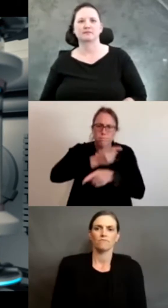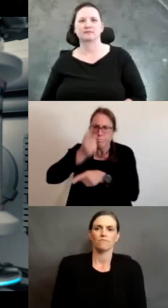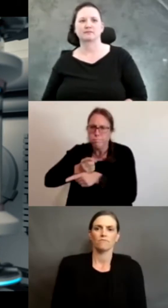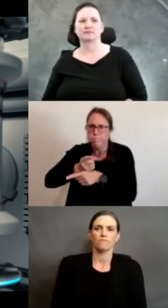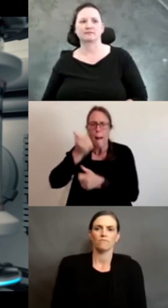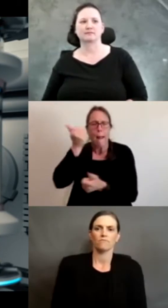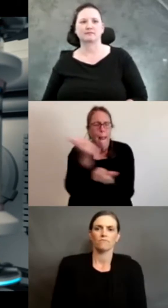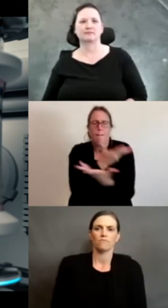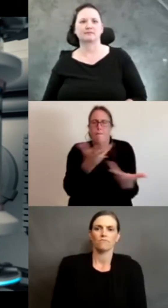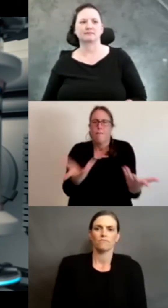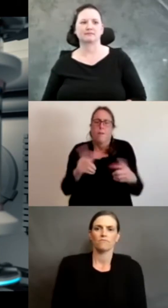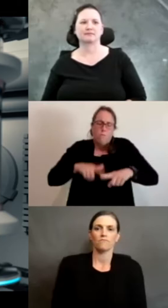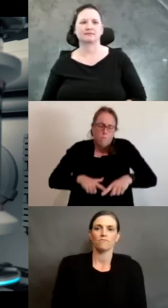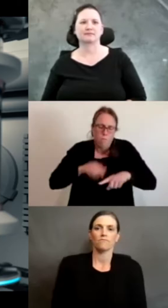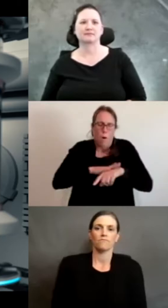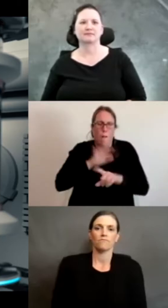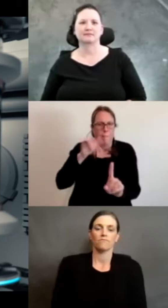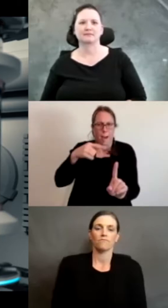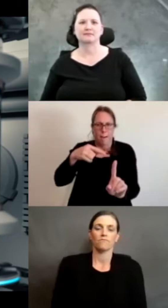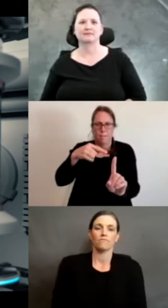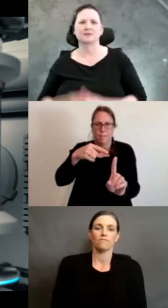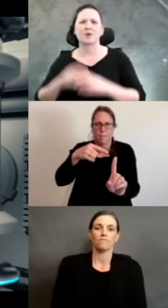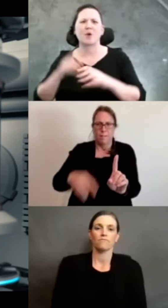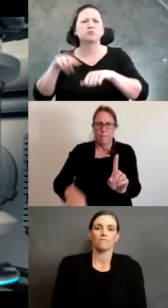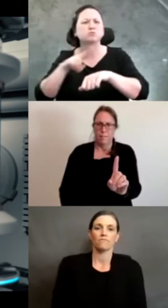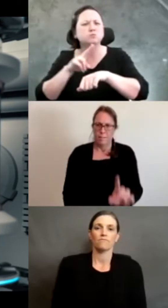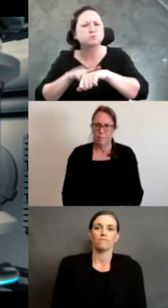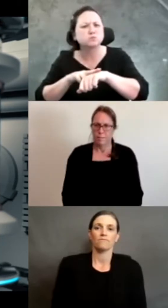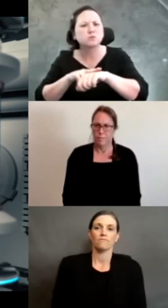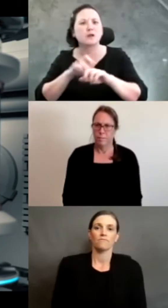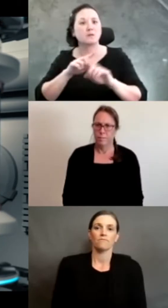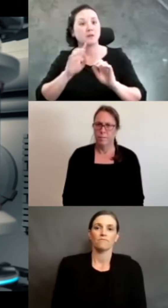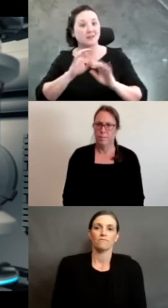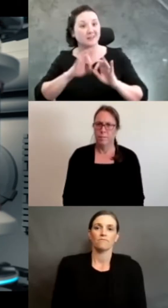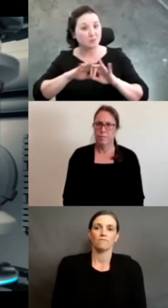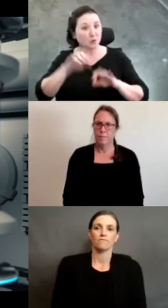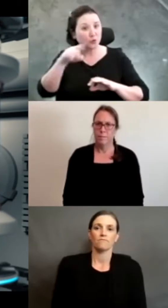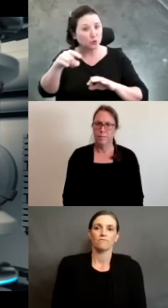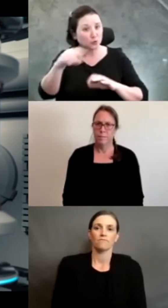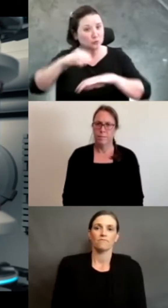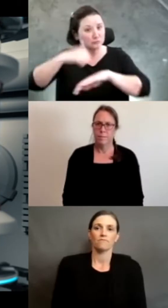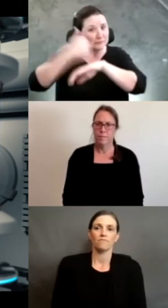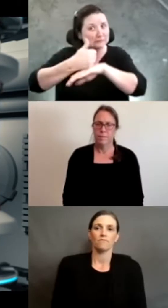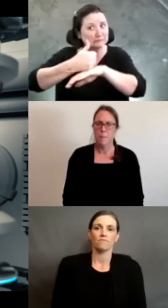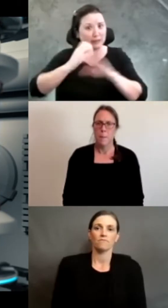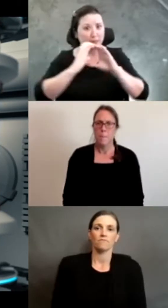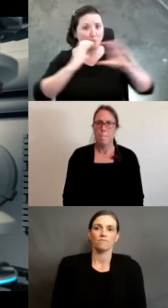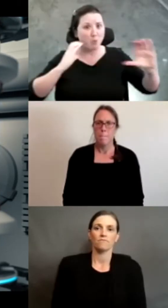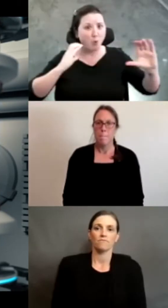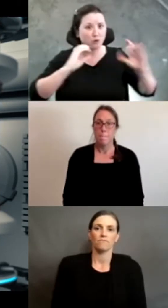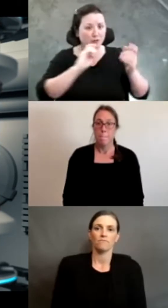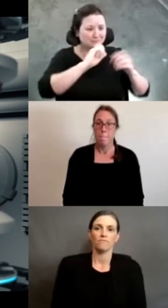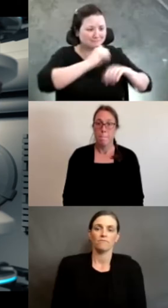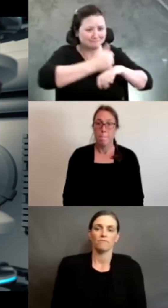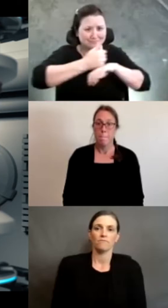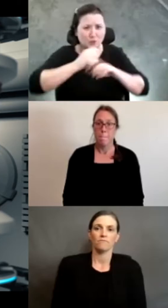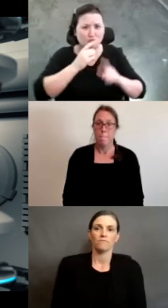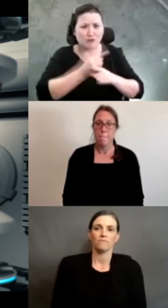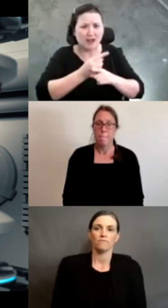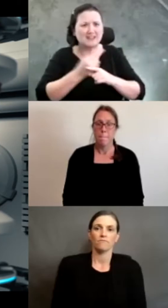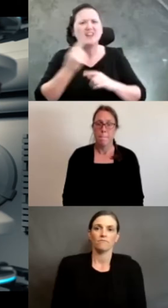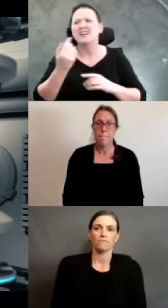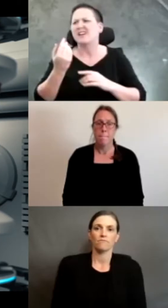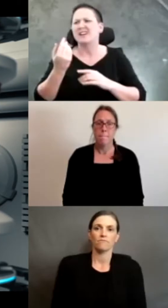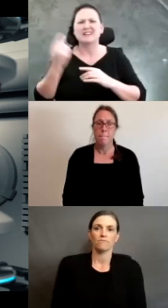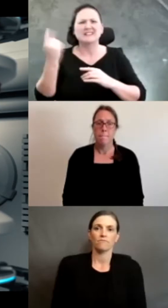it. Of course. But you need to make sure the portal settings are set correctly. Something was off in the